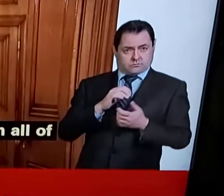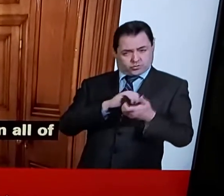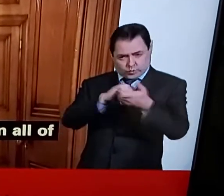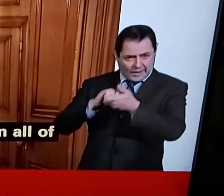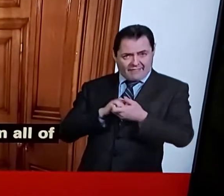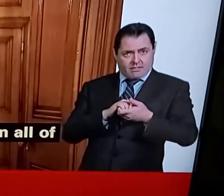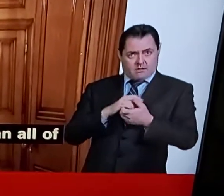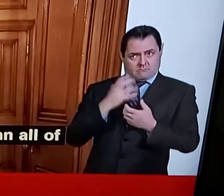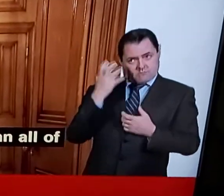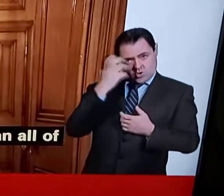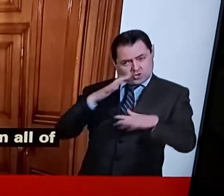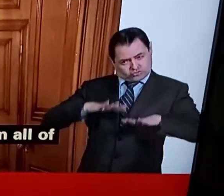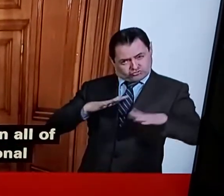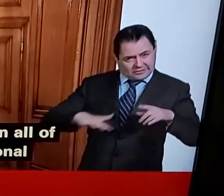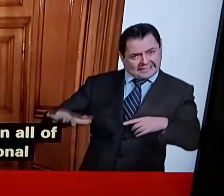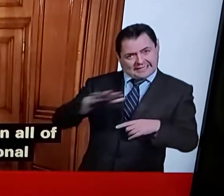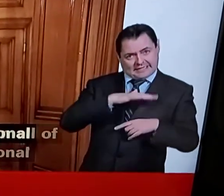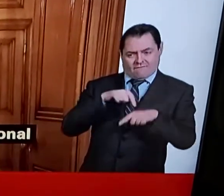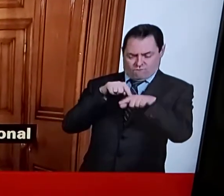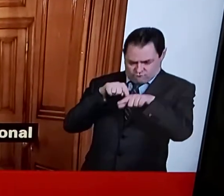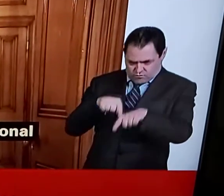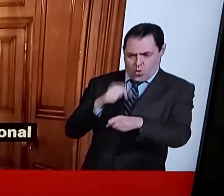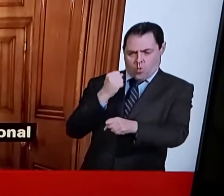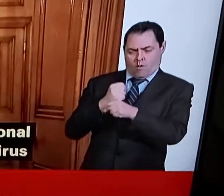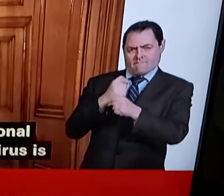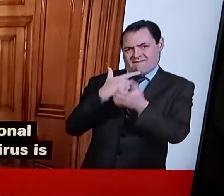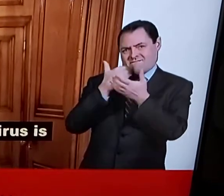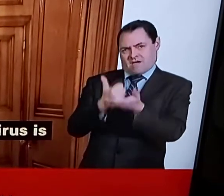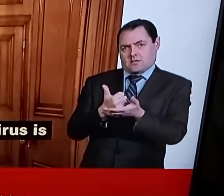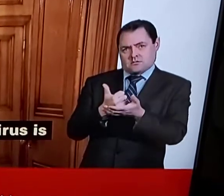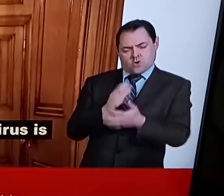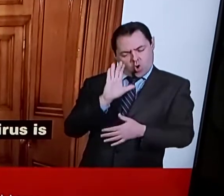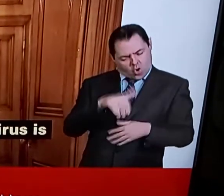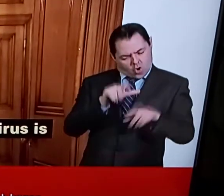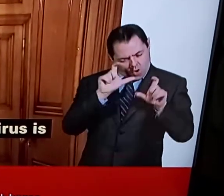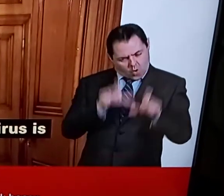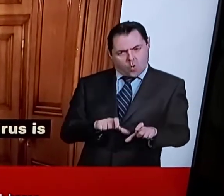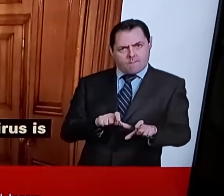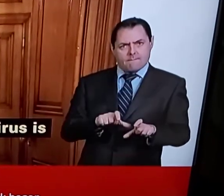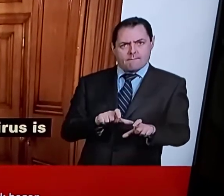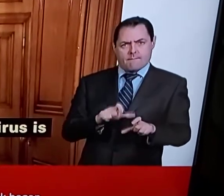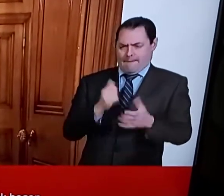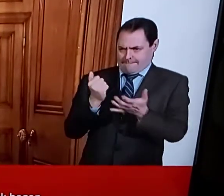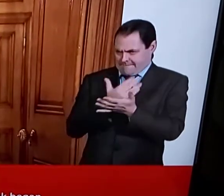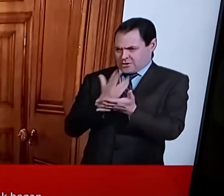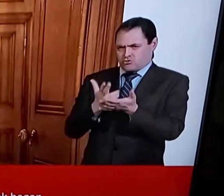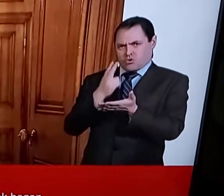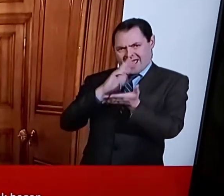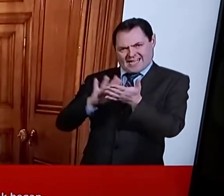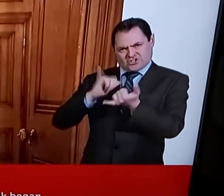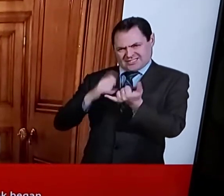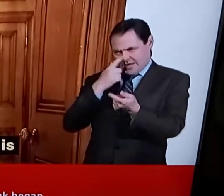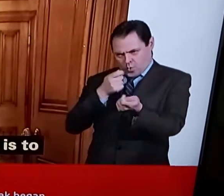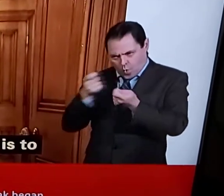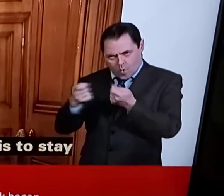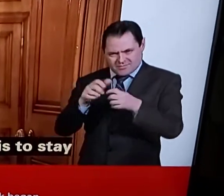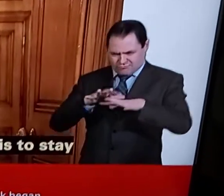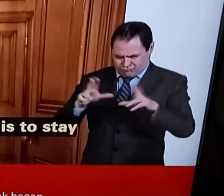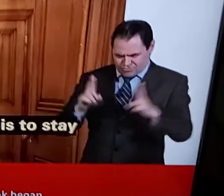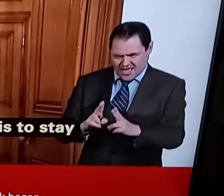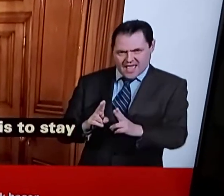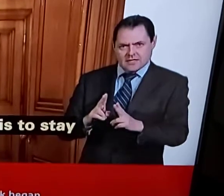coronavirus is keep on following the government's advice, which is to stay home, protect the NHS and save lives. And I'll